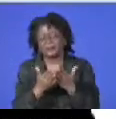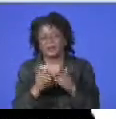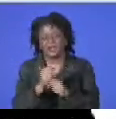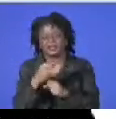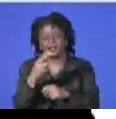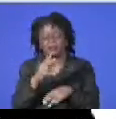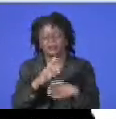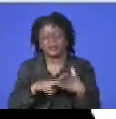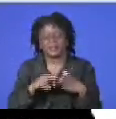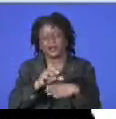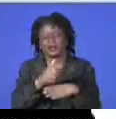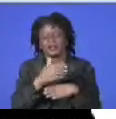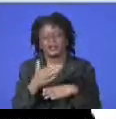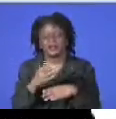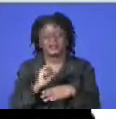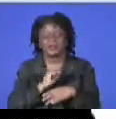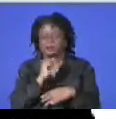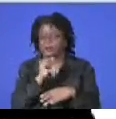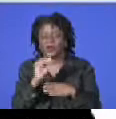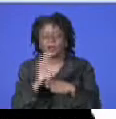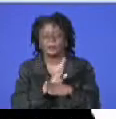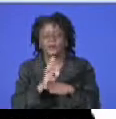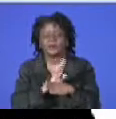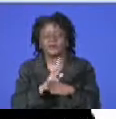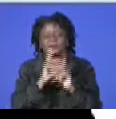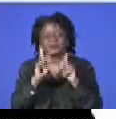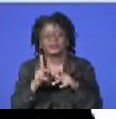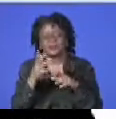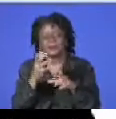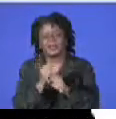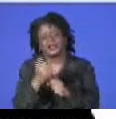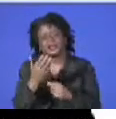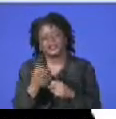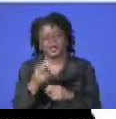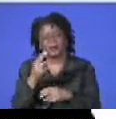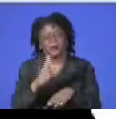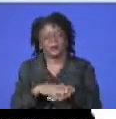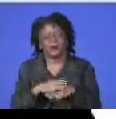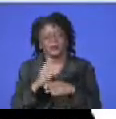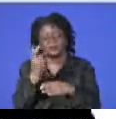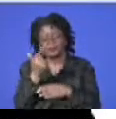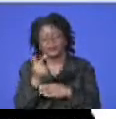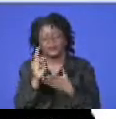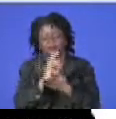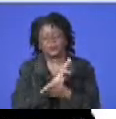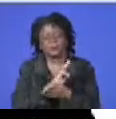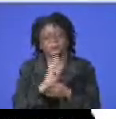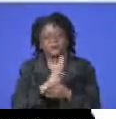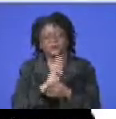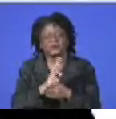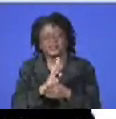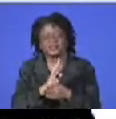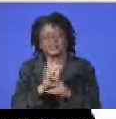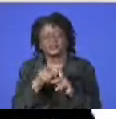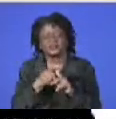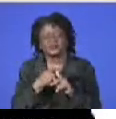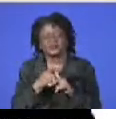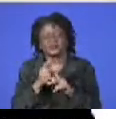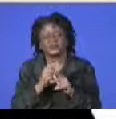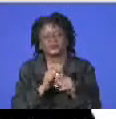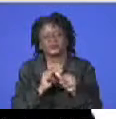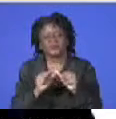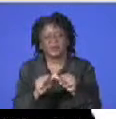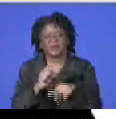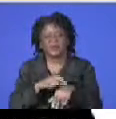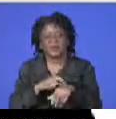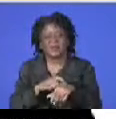other materials. I'm not a movie person, but I may catch up on, you know, a few movies to pass time a bit. So now